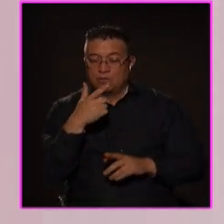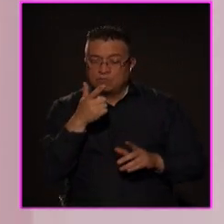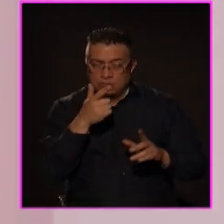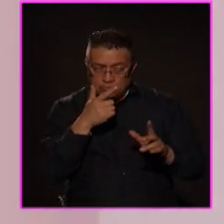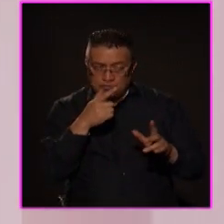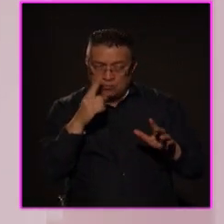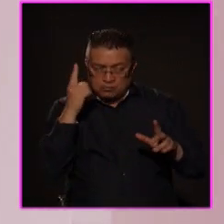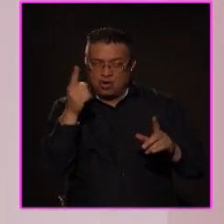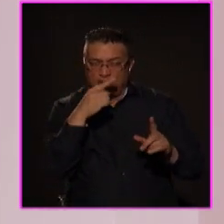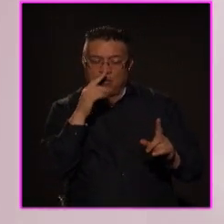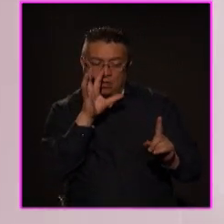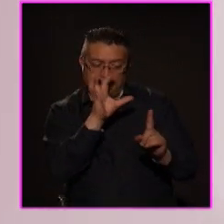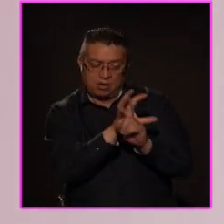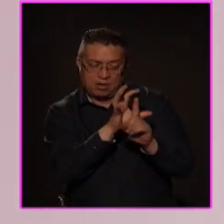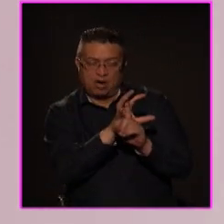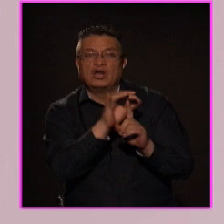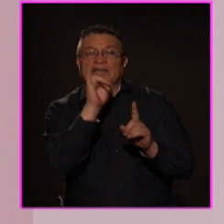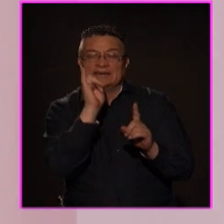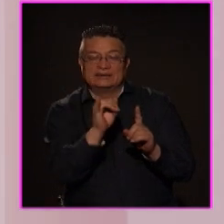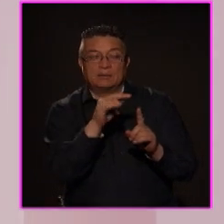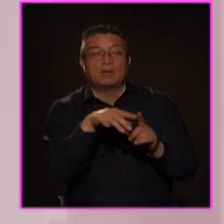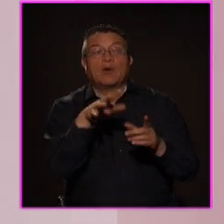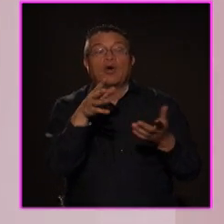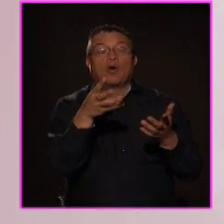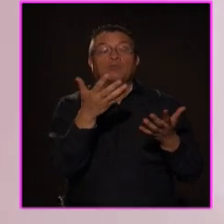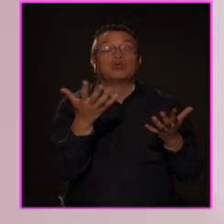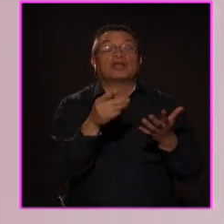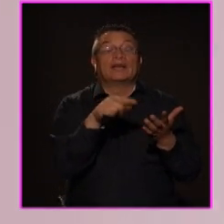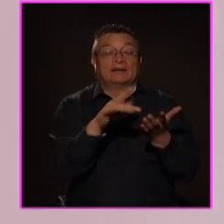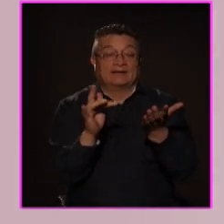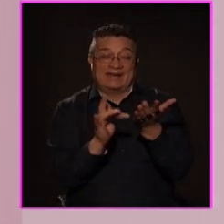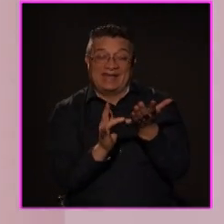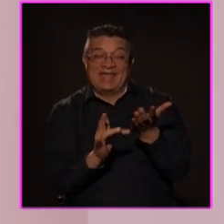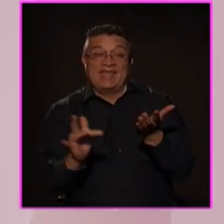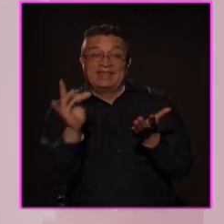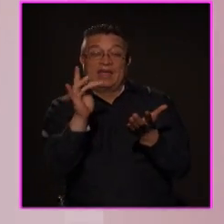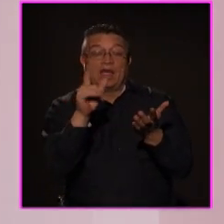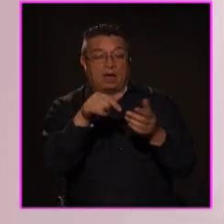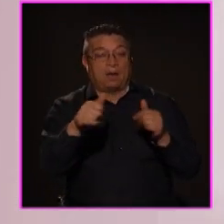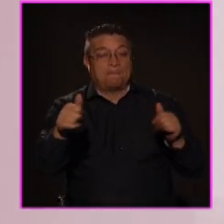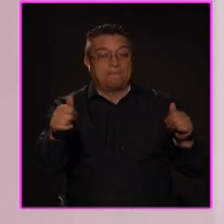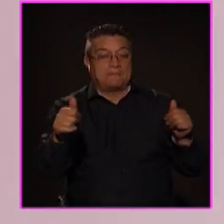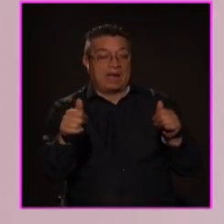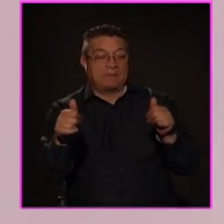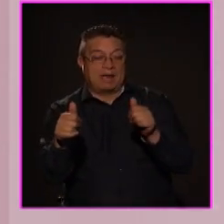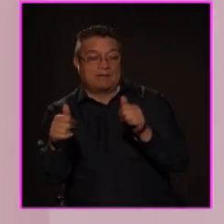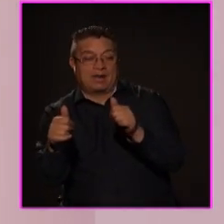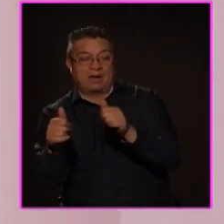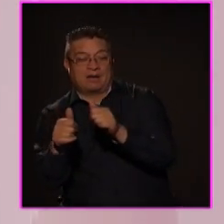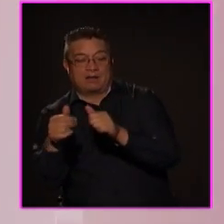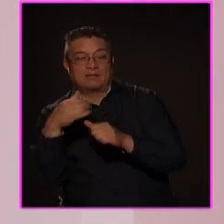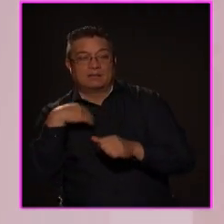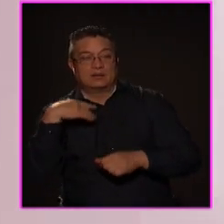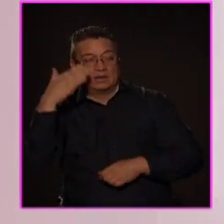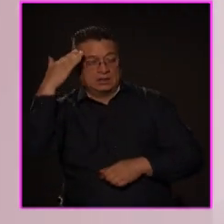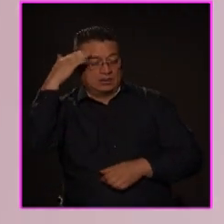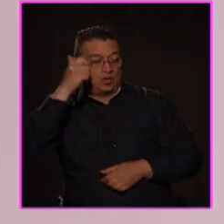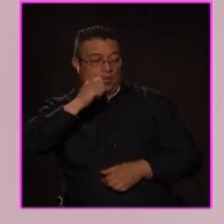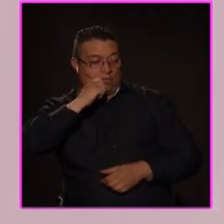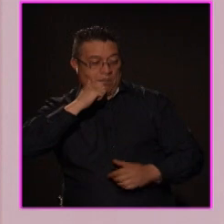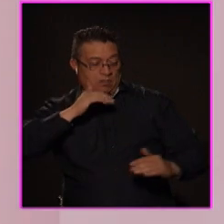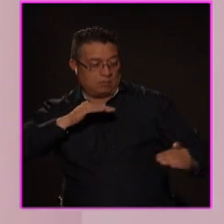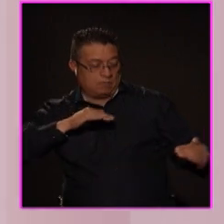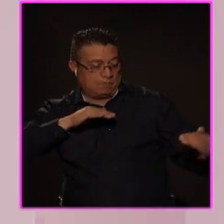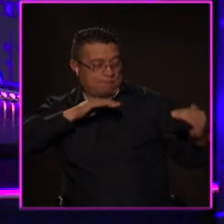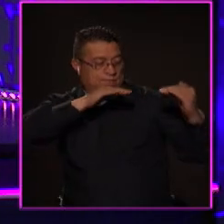Not because AI is getting close to human-level intelligence, what they call artificial general